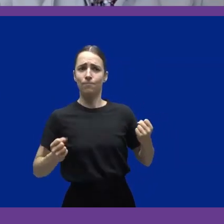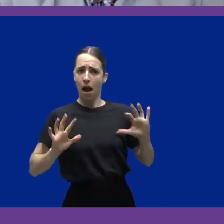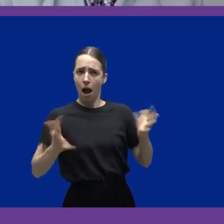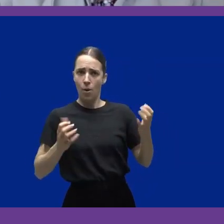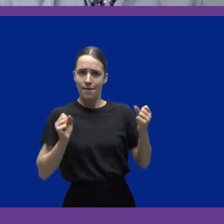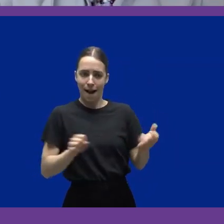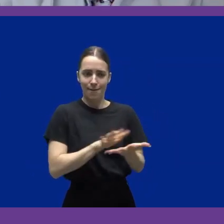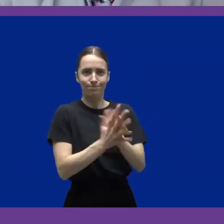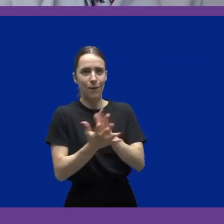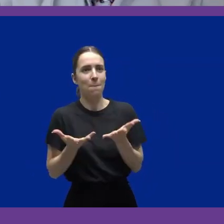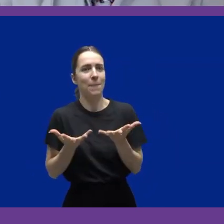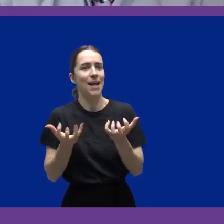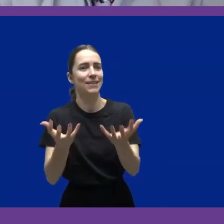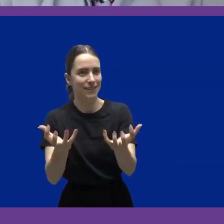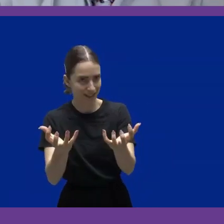and consistent.